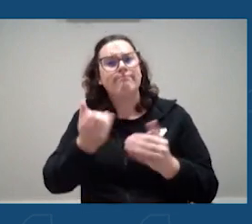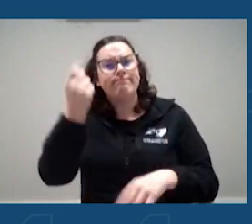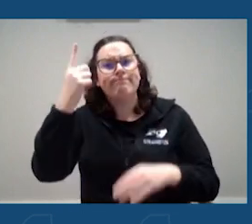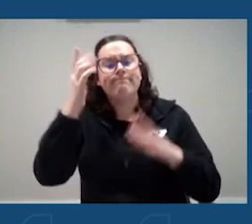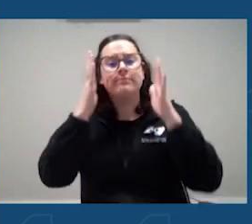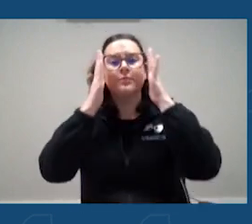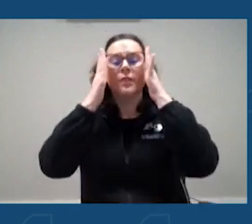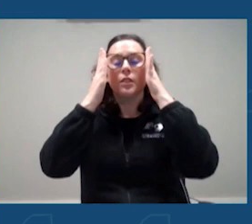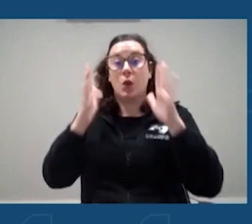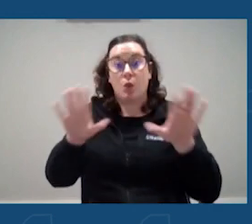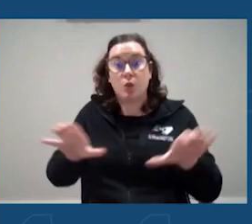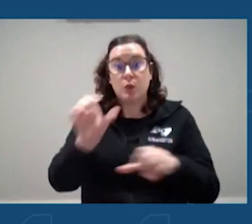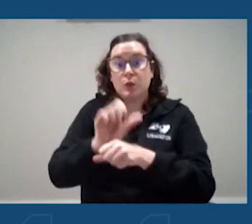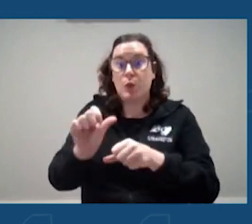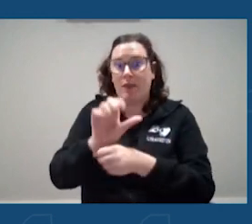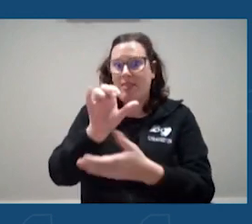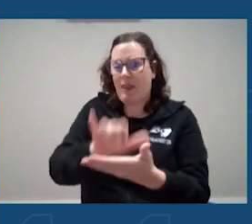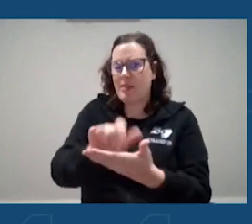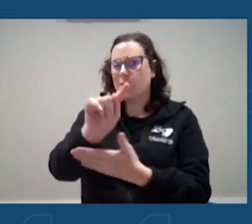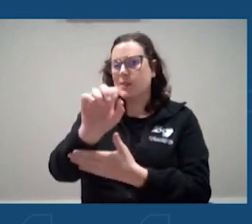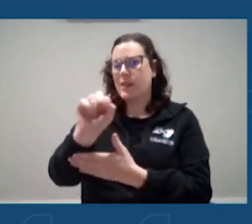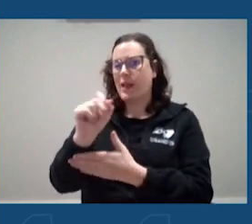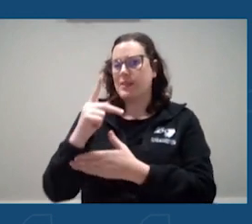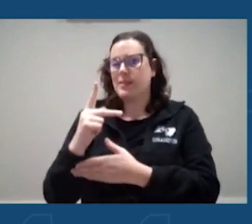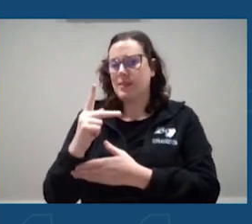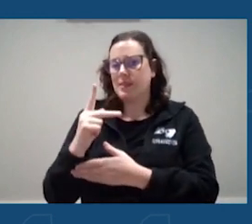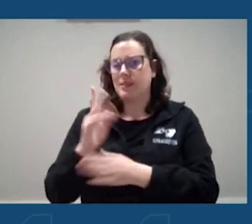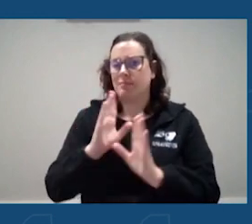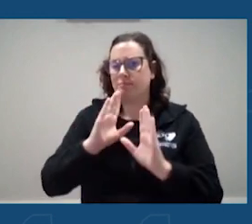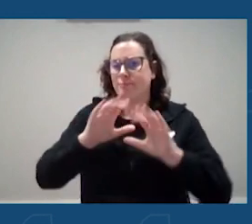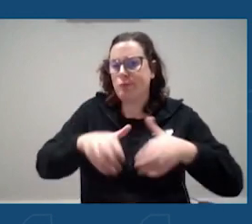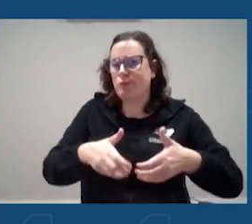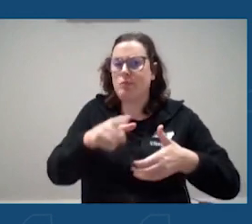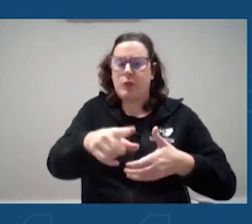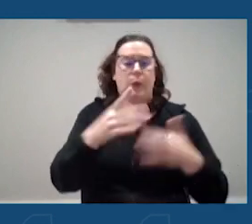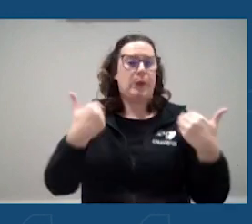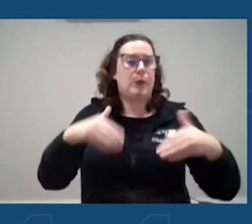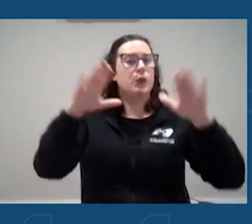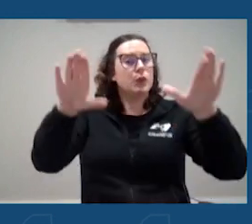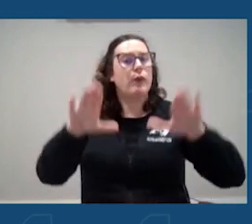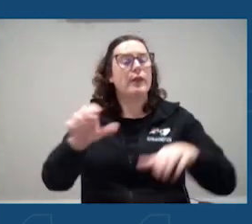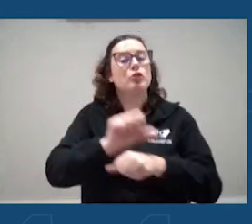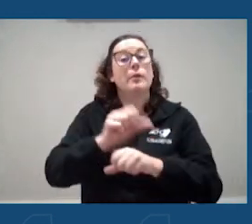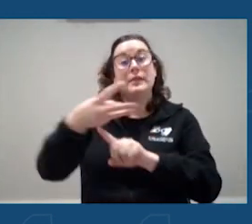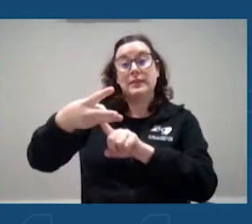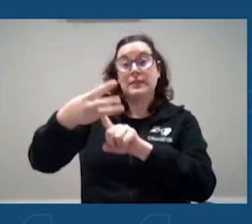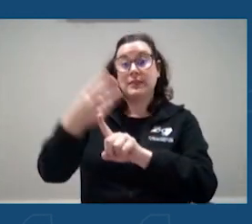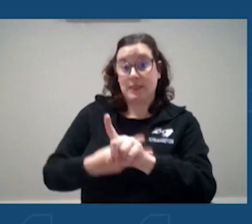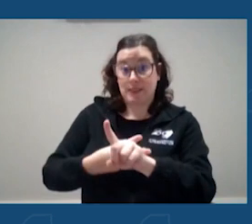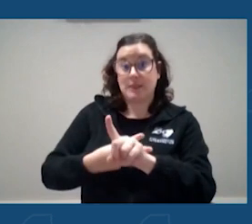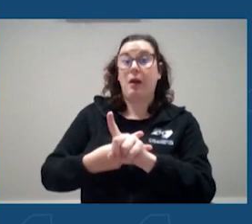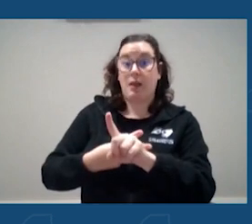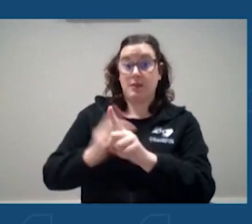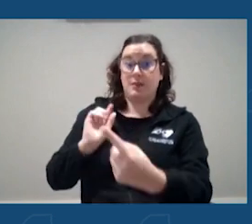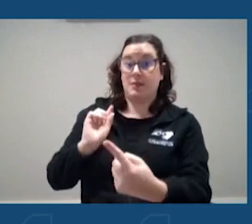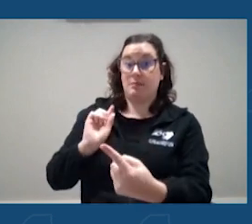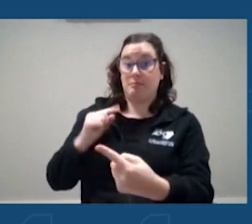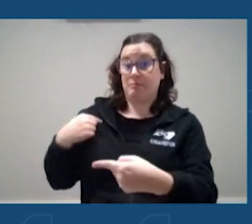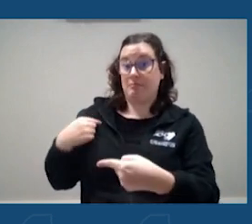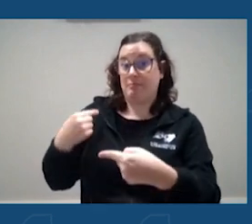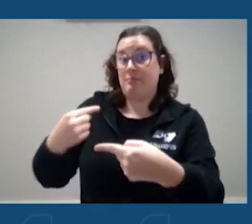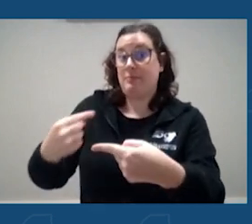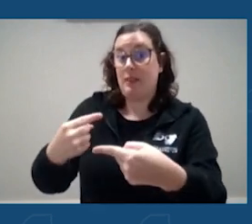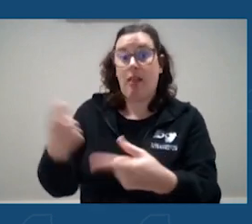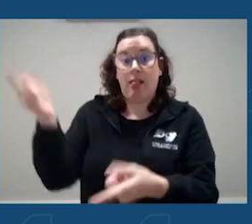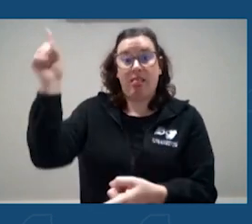has done an extraordinary job. Just in 6 months, the number of guns, we have more guns off the streets than we've had in 20 years. So